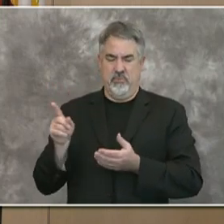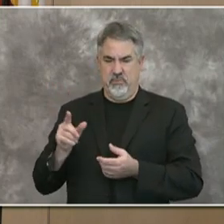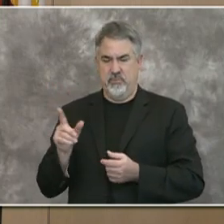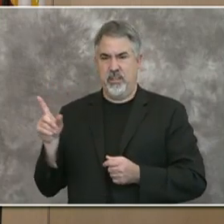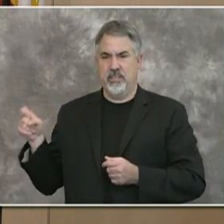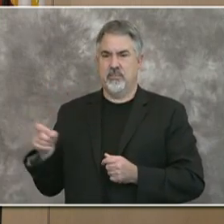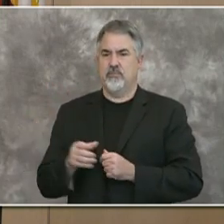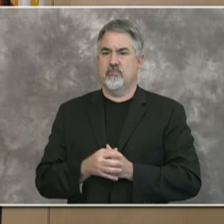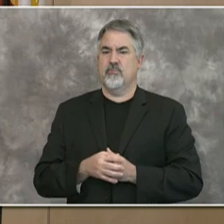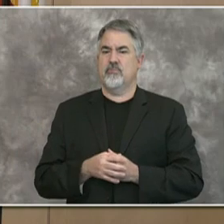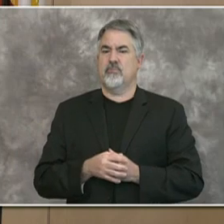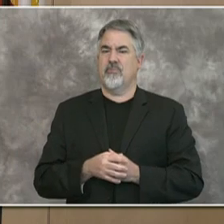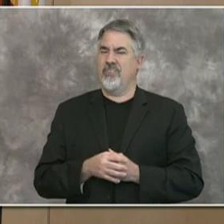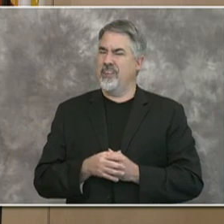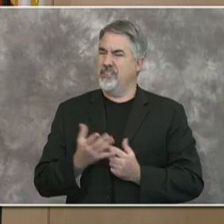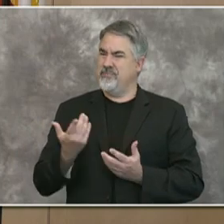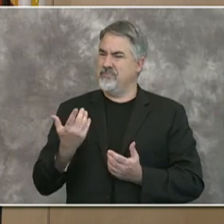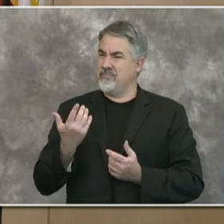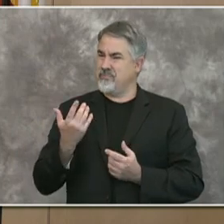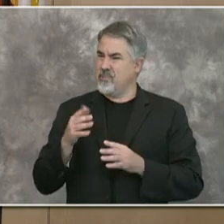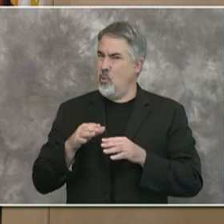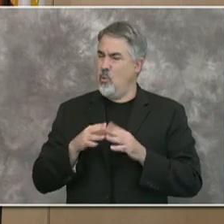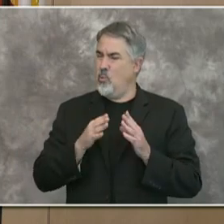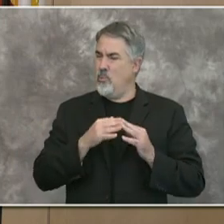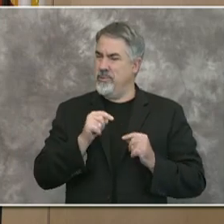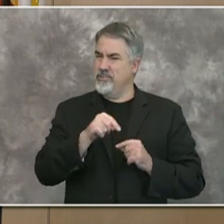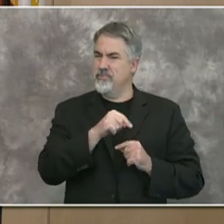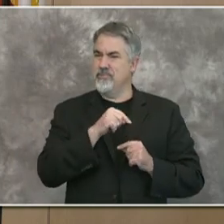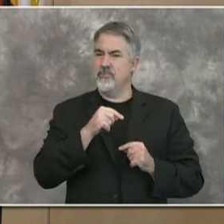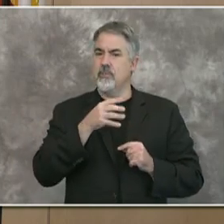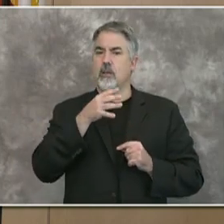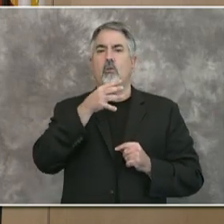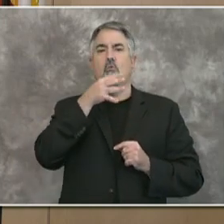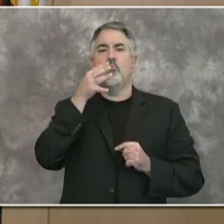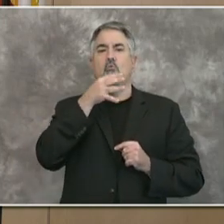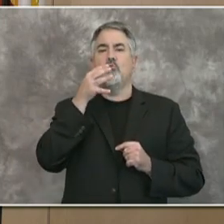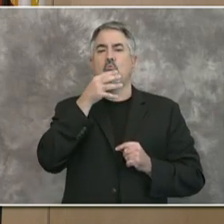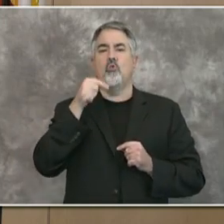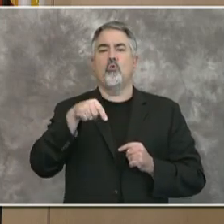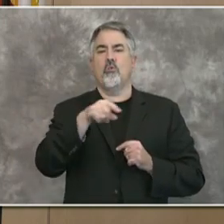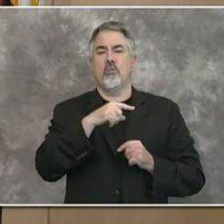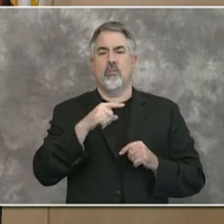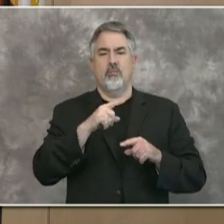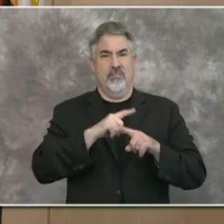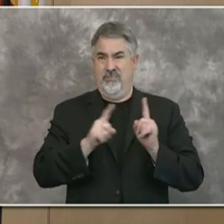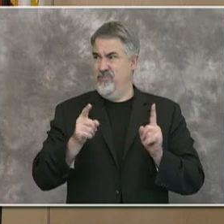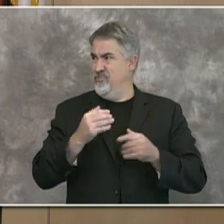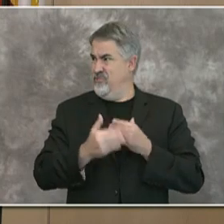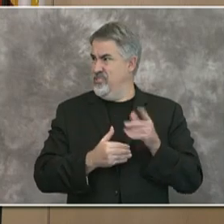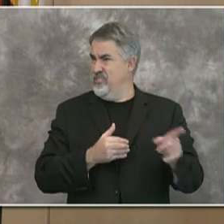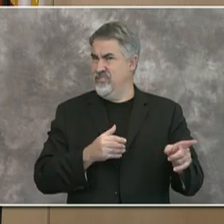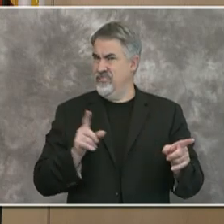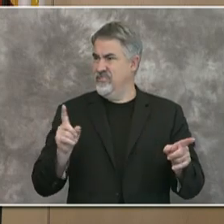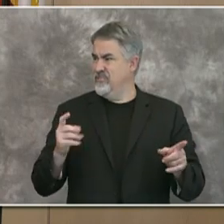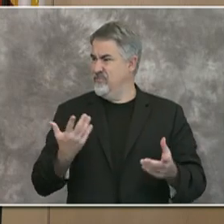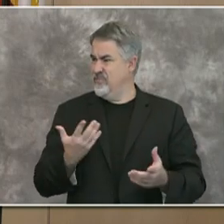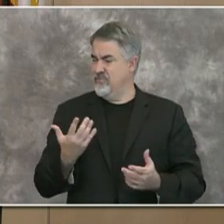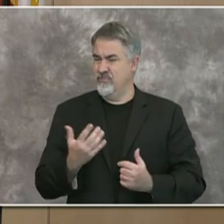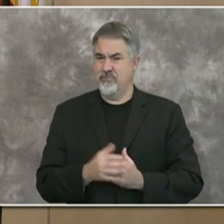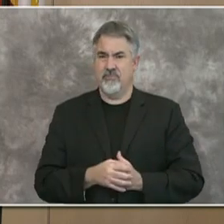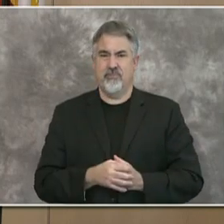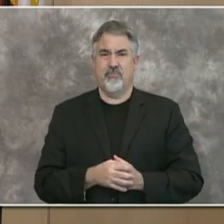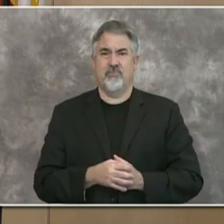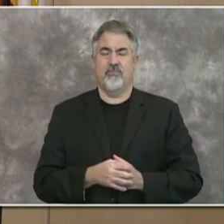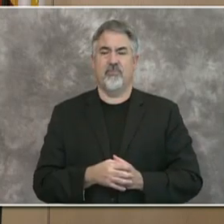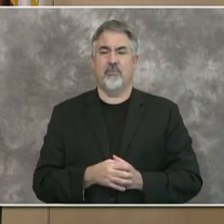the county in phases, for example, rural areas at a different pace? No, we are